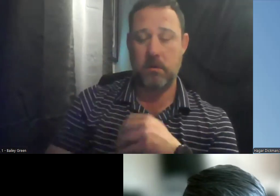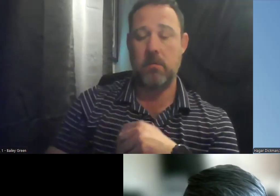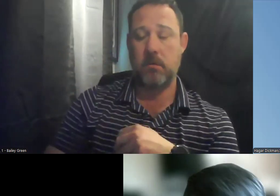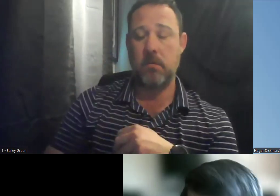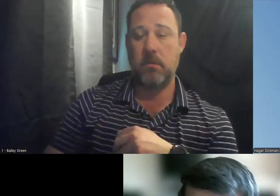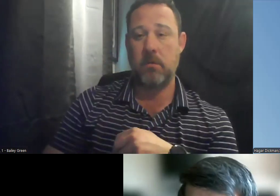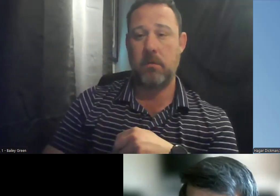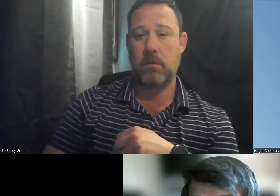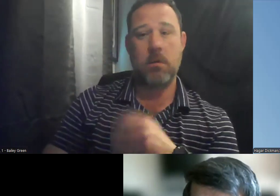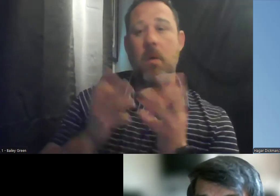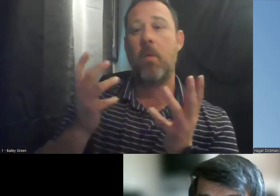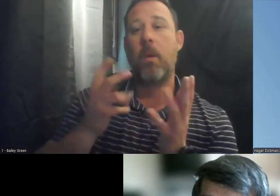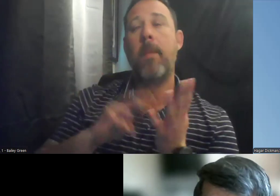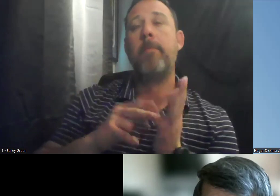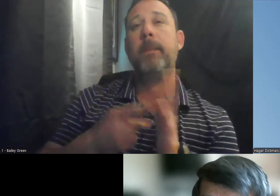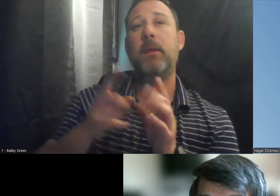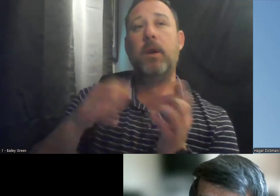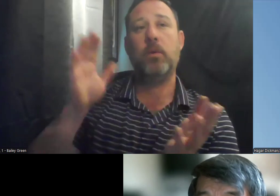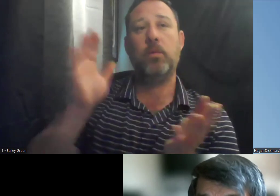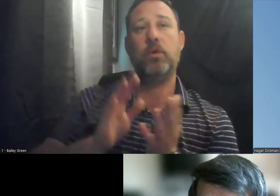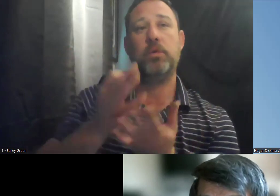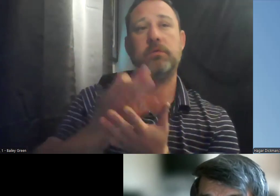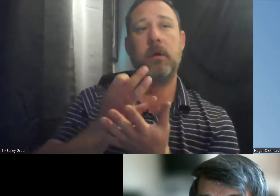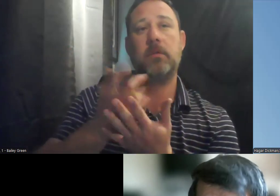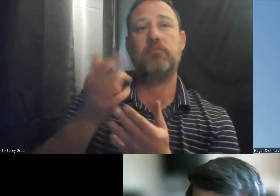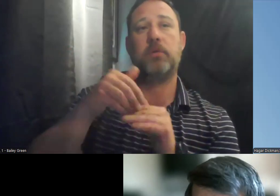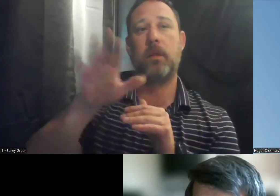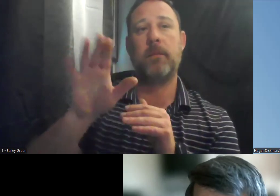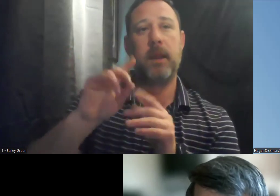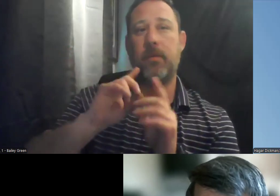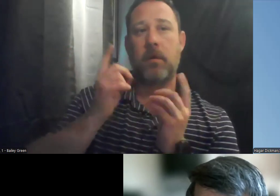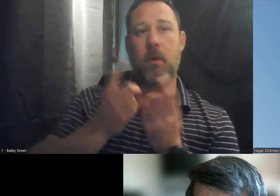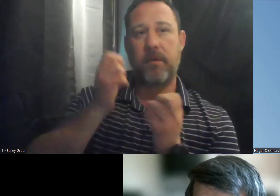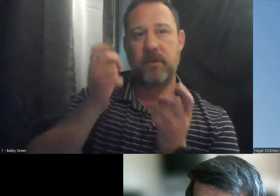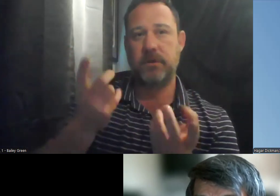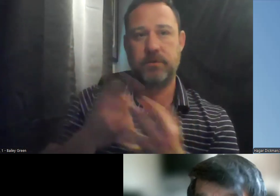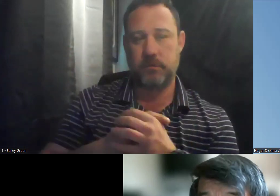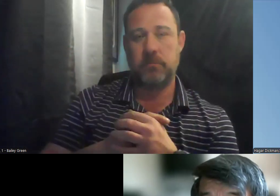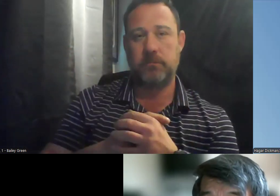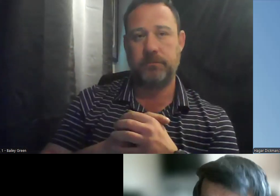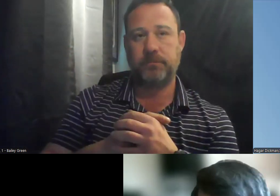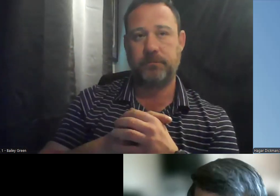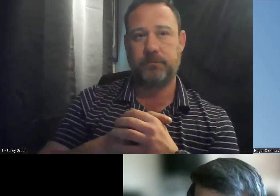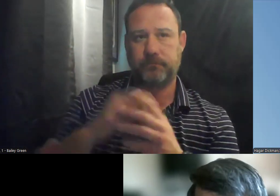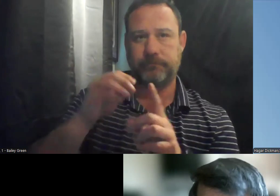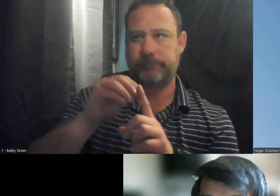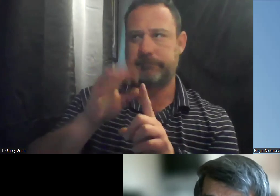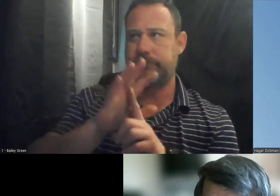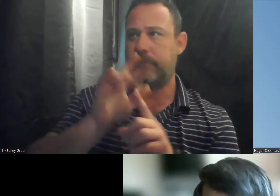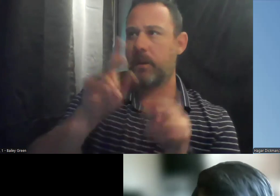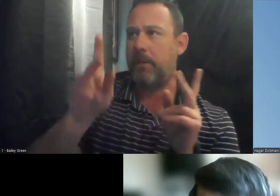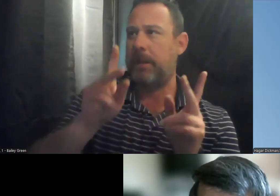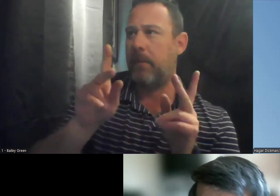You know, what does it mean when you reduce funding or try to eliminate the entire Department of Education and the impact to people,